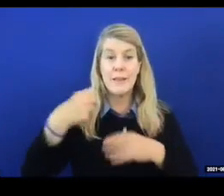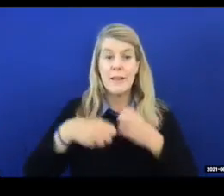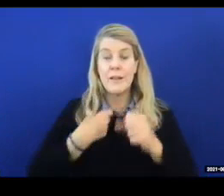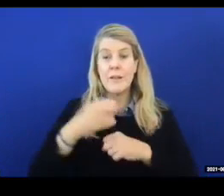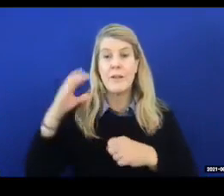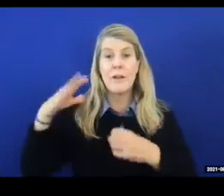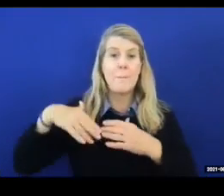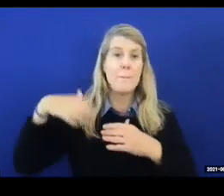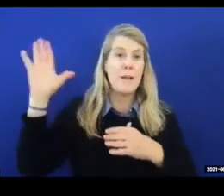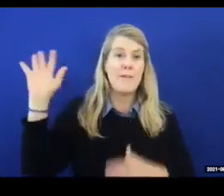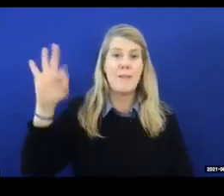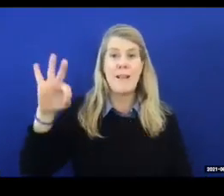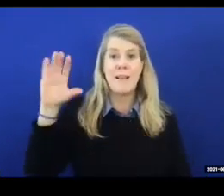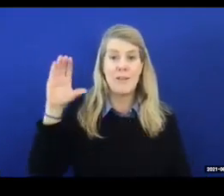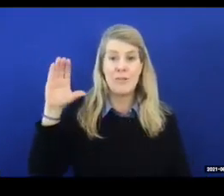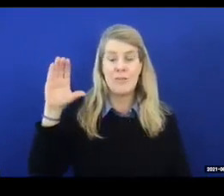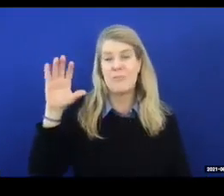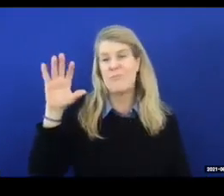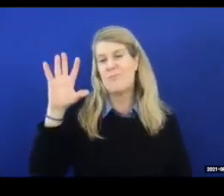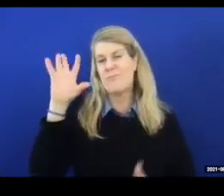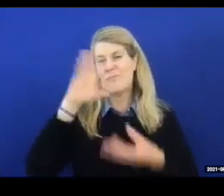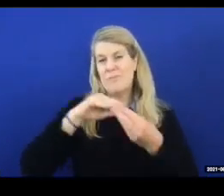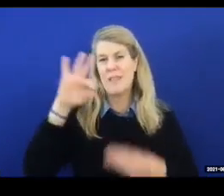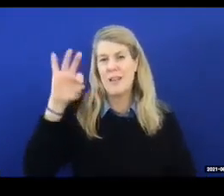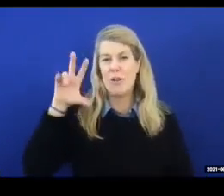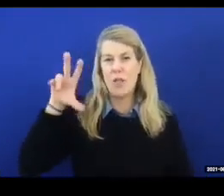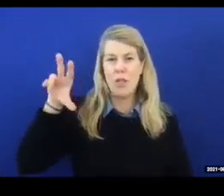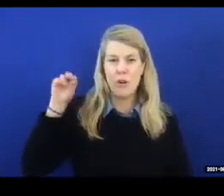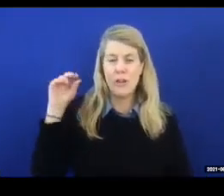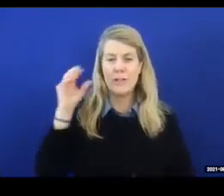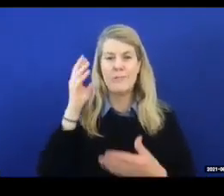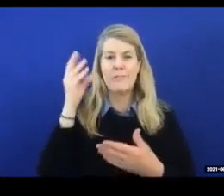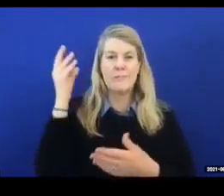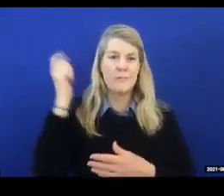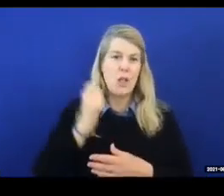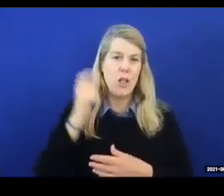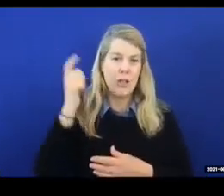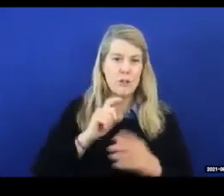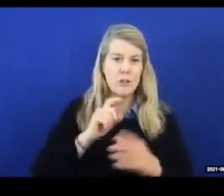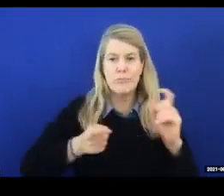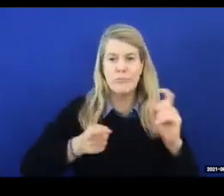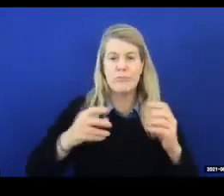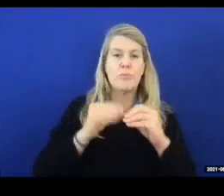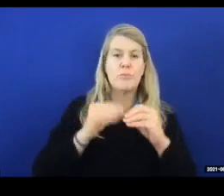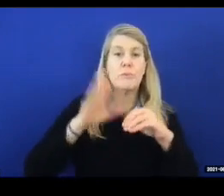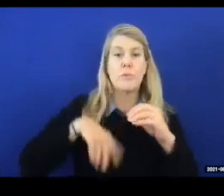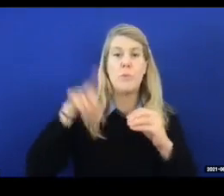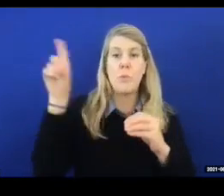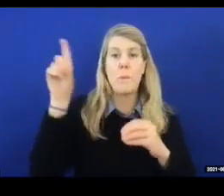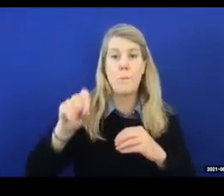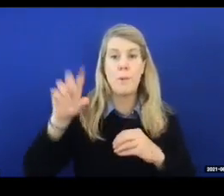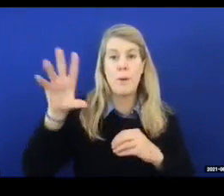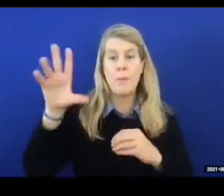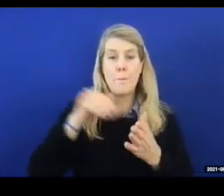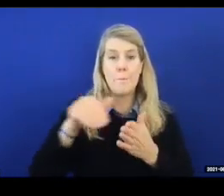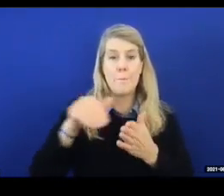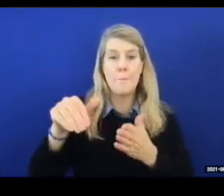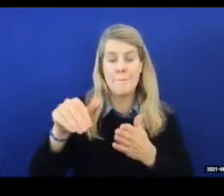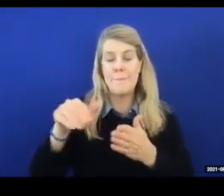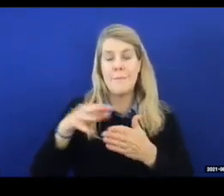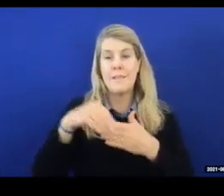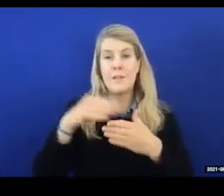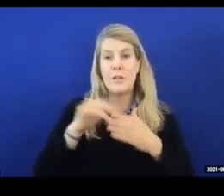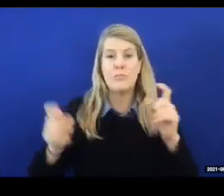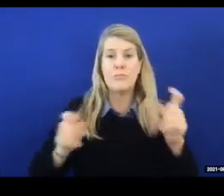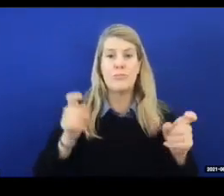year, 930 scholarships totaling over $1.1 million have been awarded